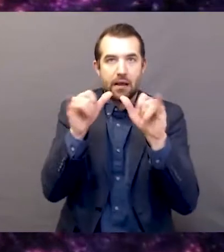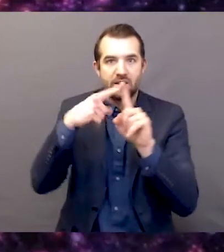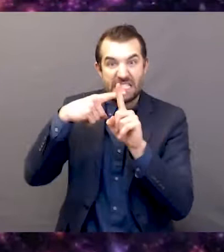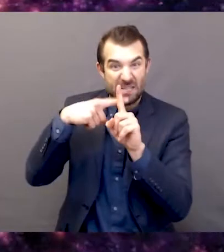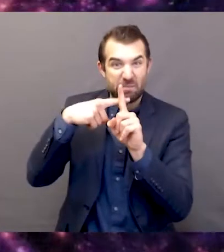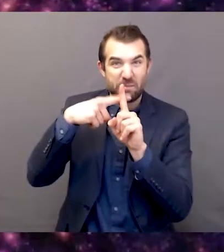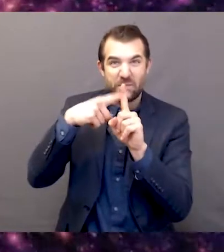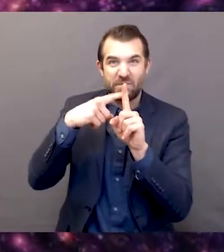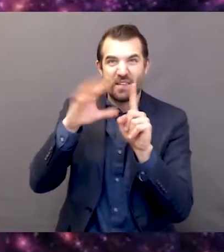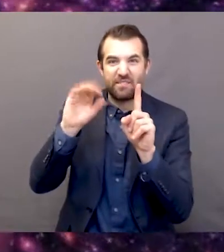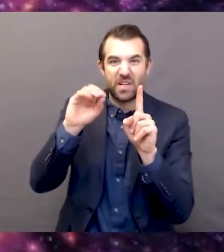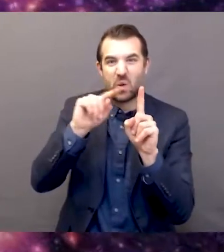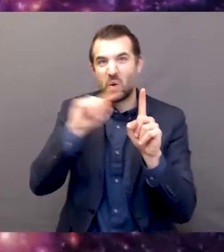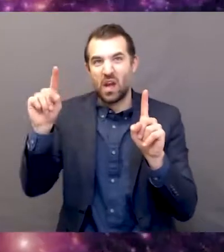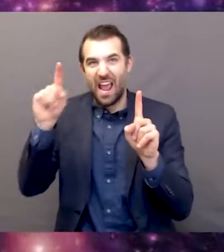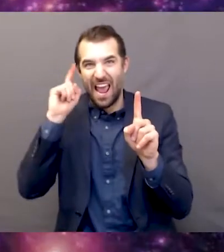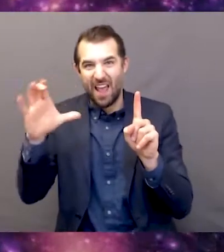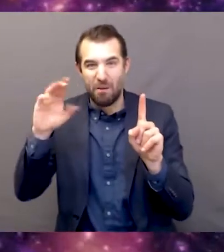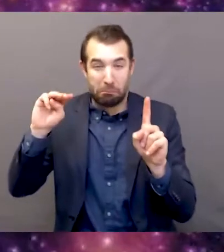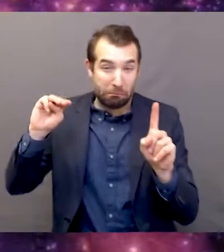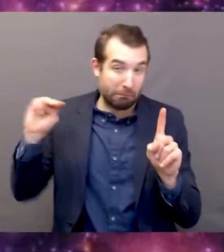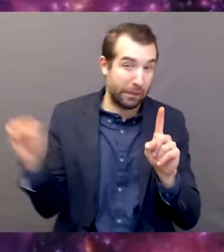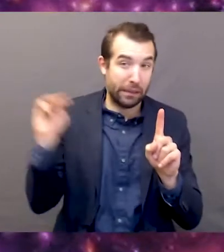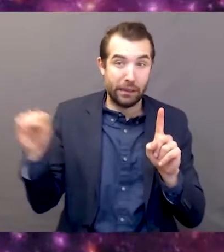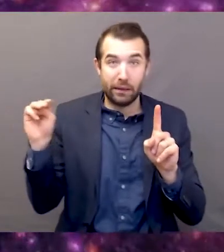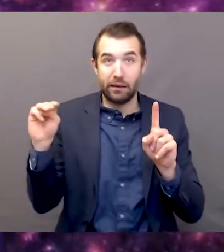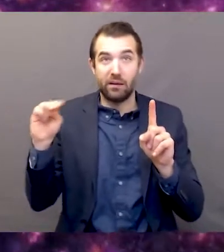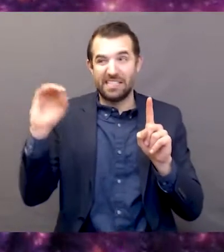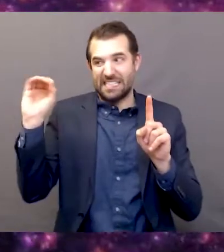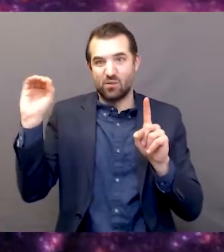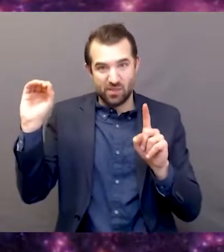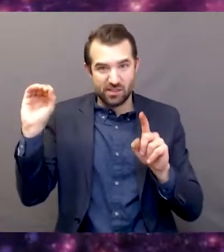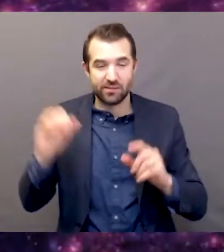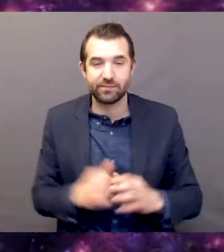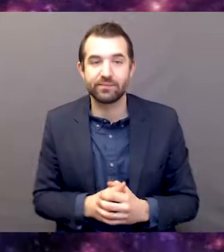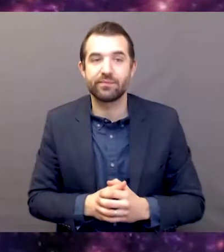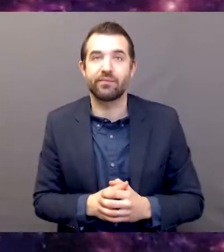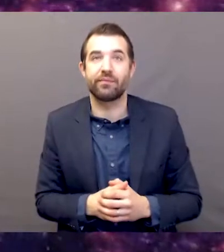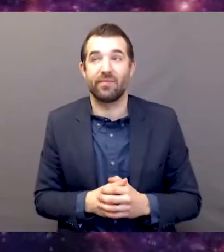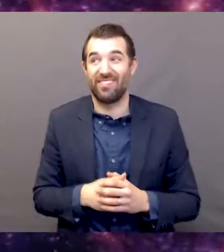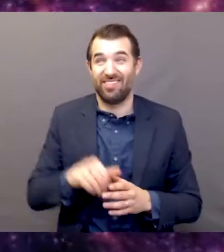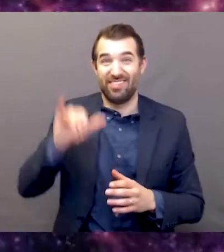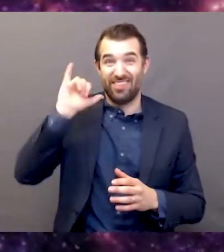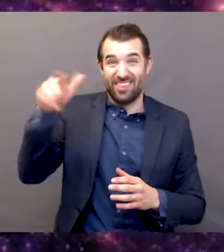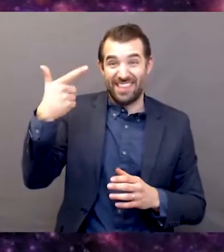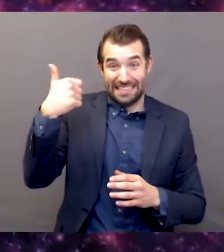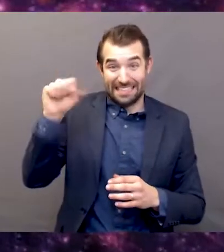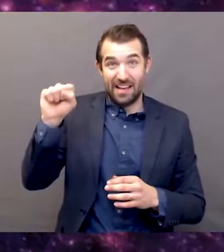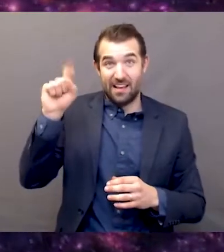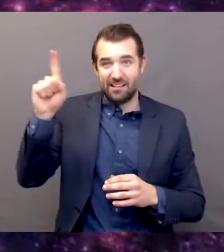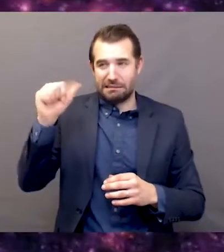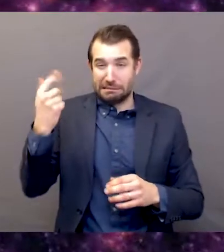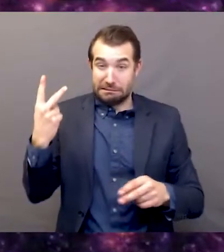temperatures are 50 to 100 million degrees. At 50 million degrees, the gas is about 10,000 times hotter